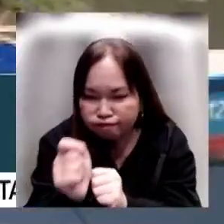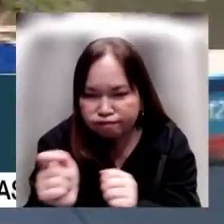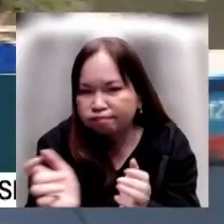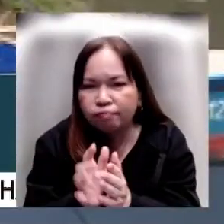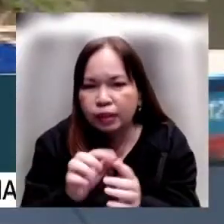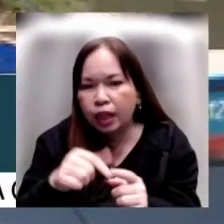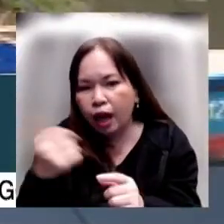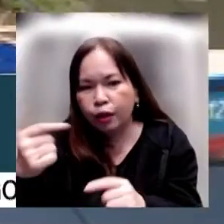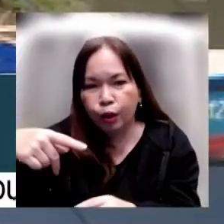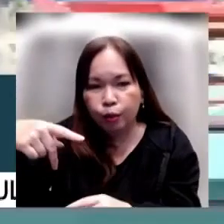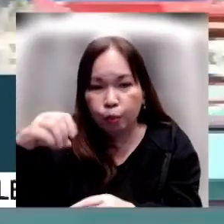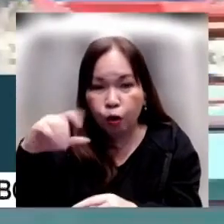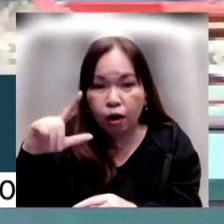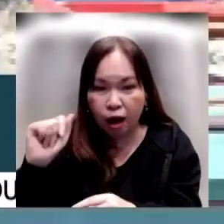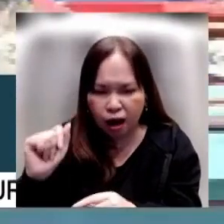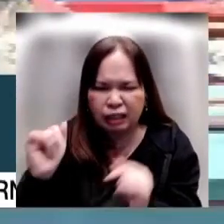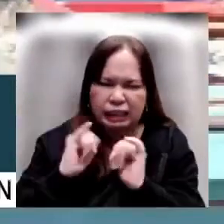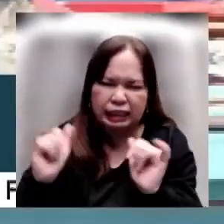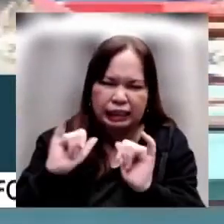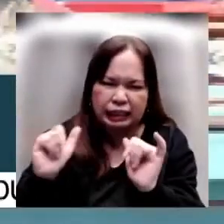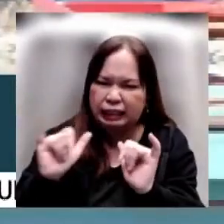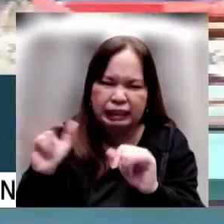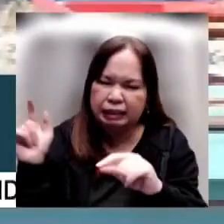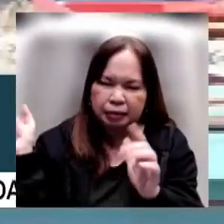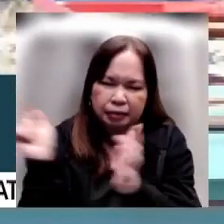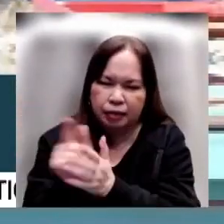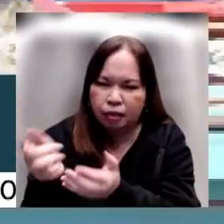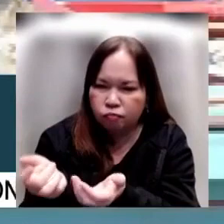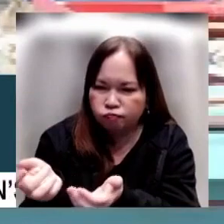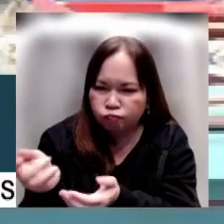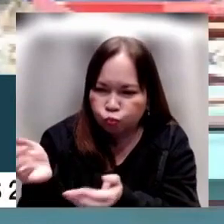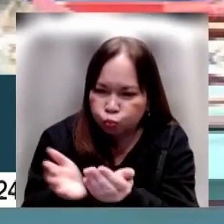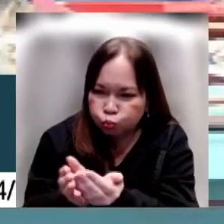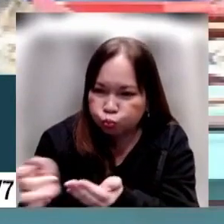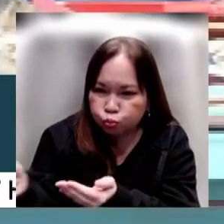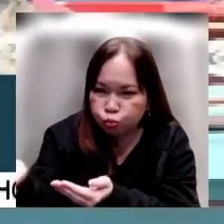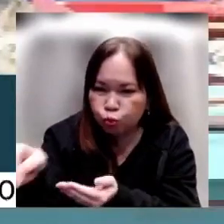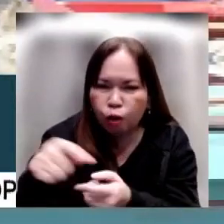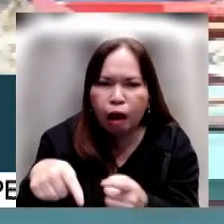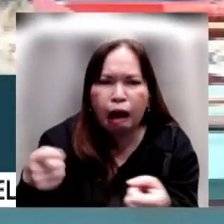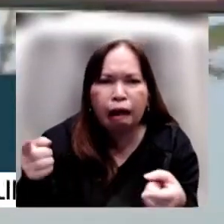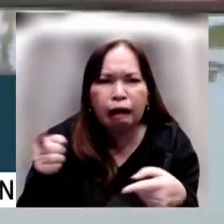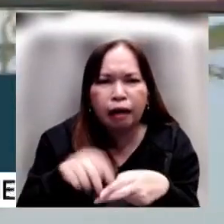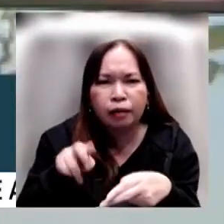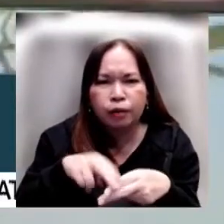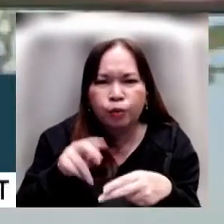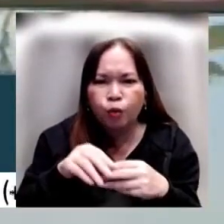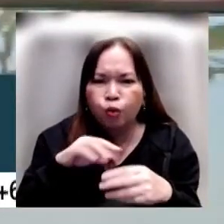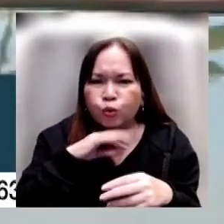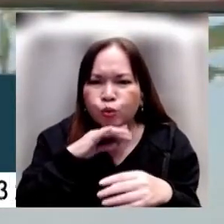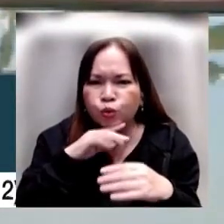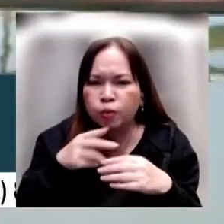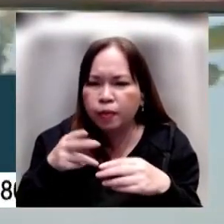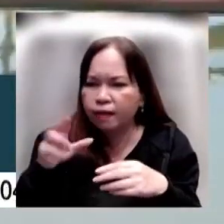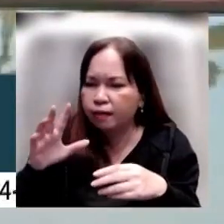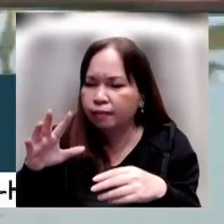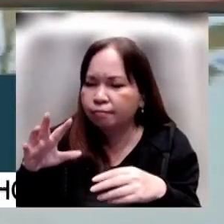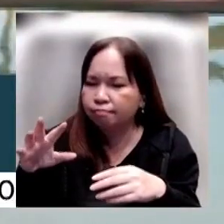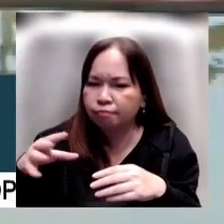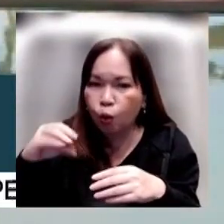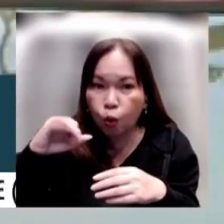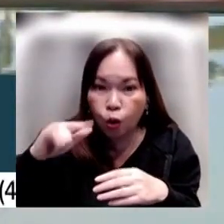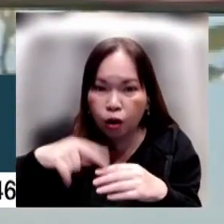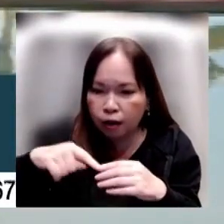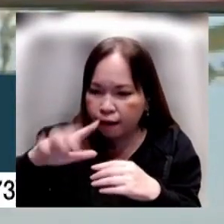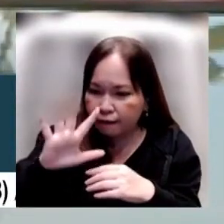Pola will still remain because there has been an increase in the level of oil and grease within a 5-kilometer radius from the center